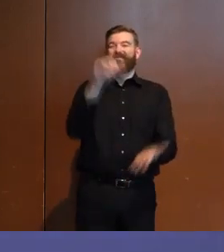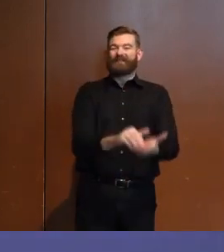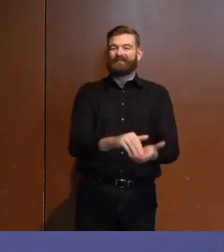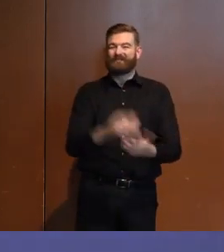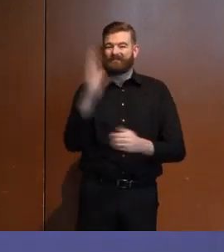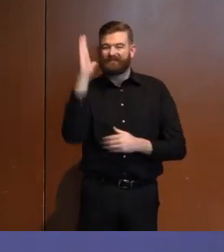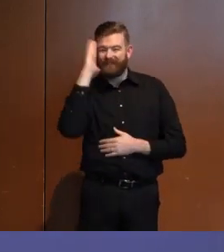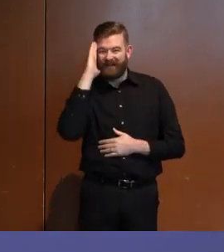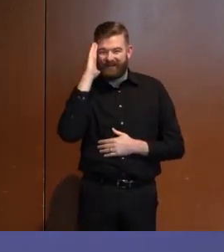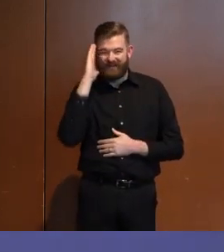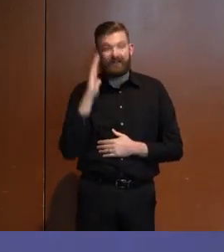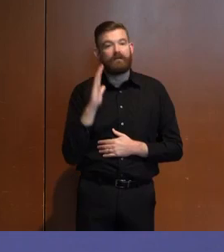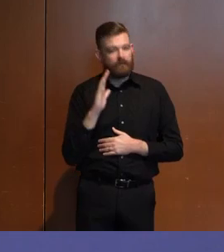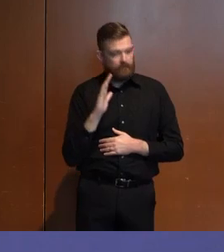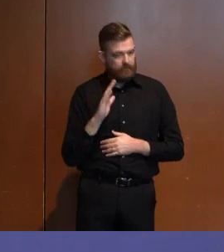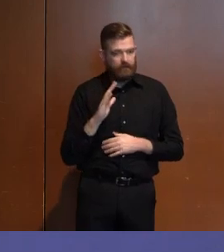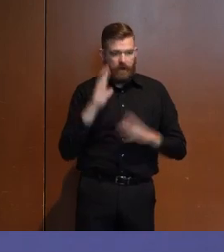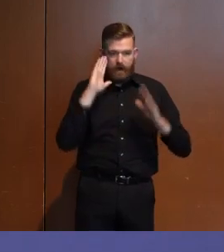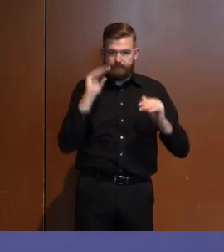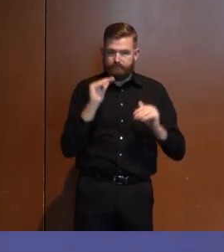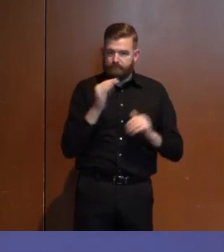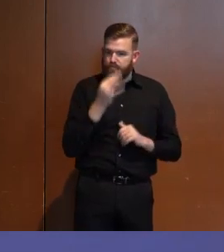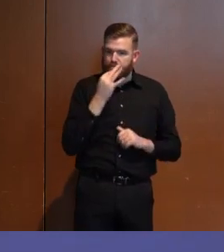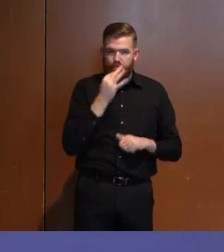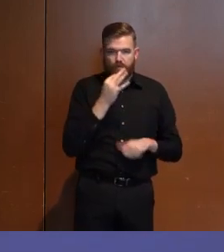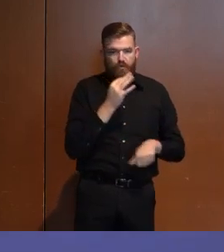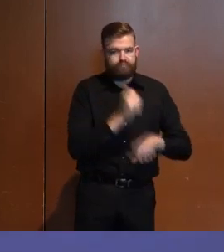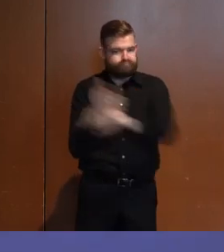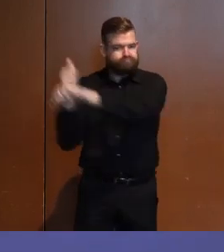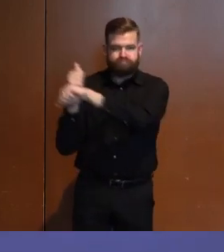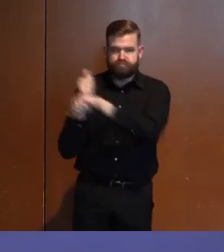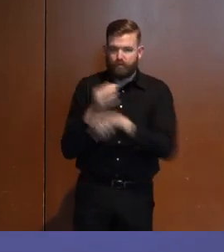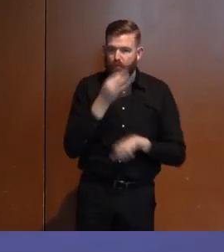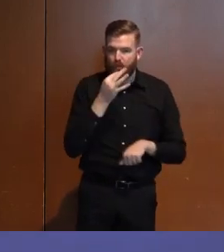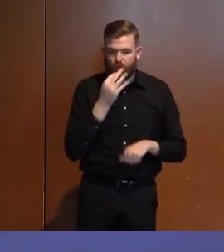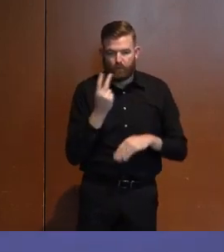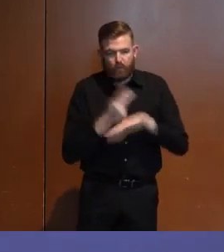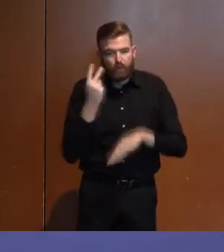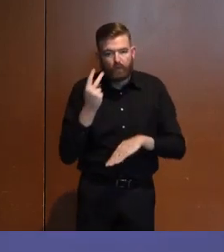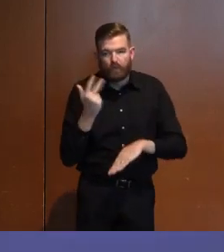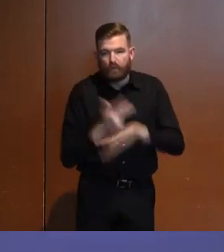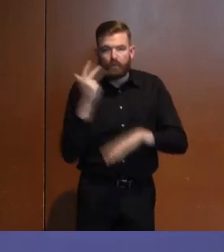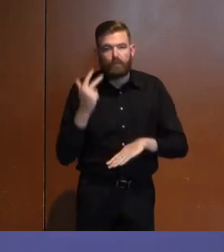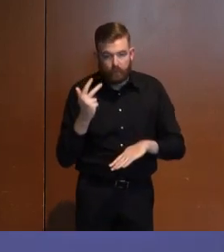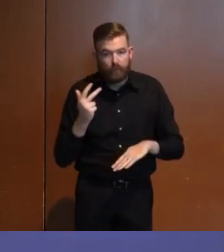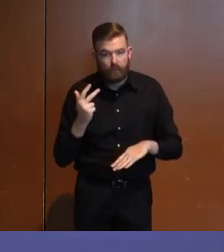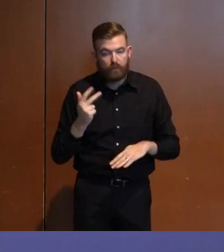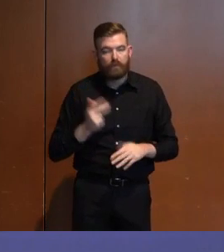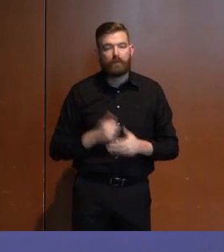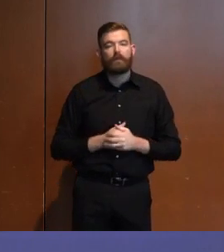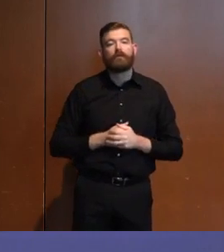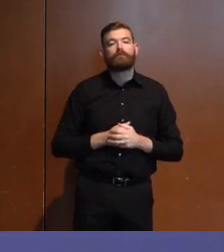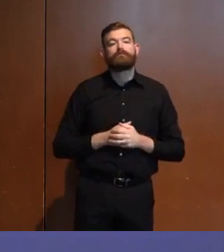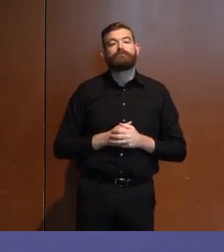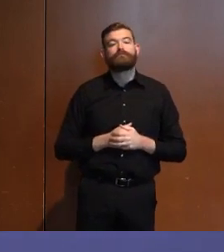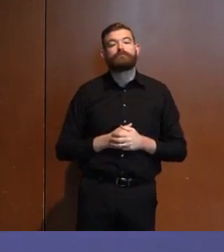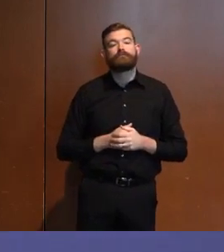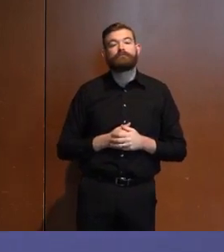and weeks. And again, I must give in absentia a huge shout out to one of Pat's colleagues, New Jersey State